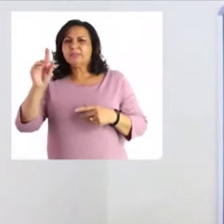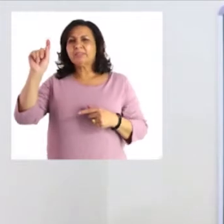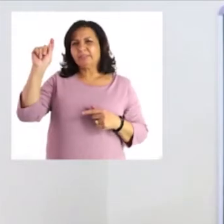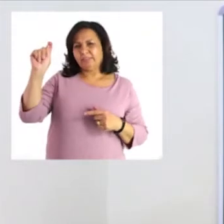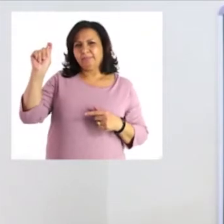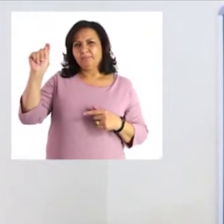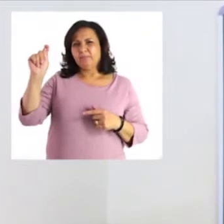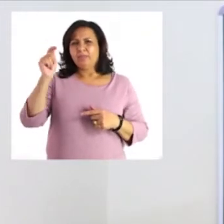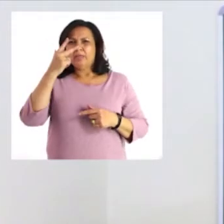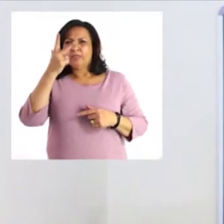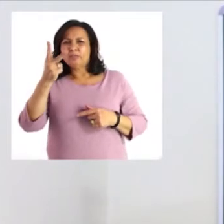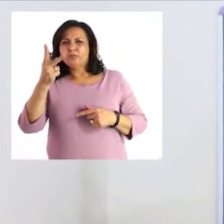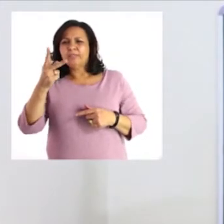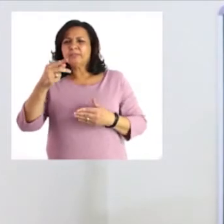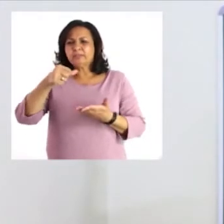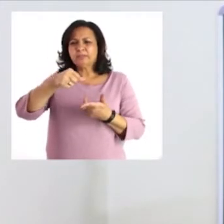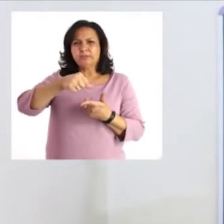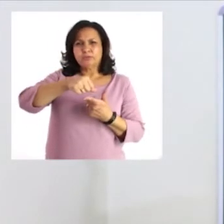Let's look at toothpaste.